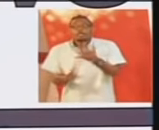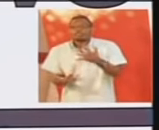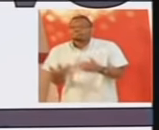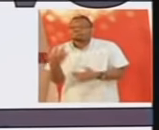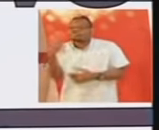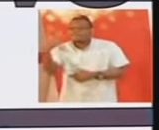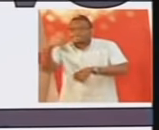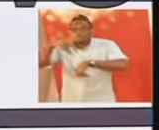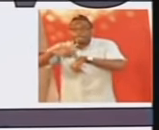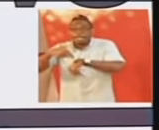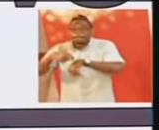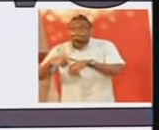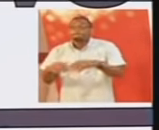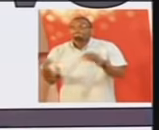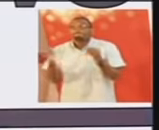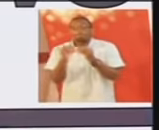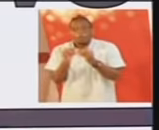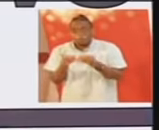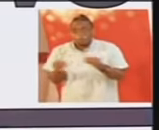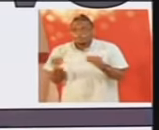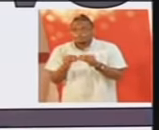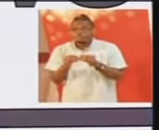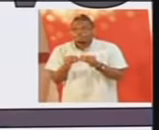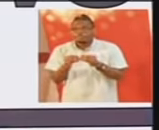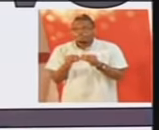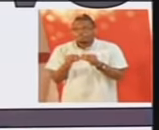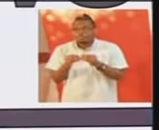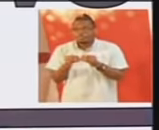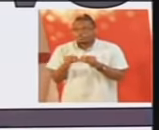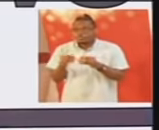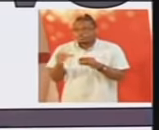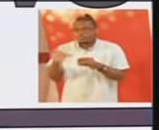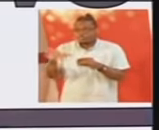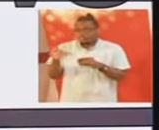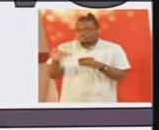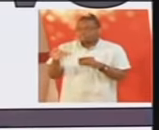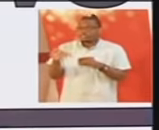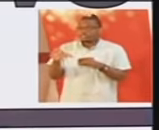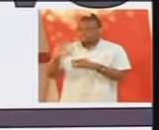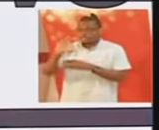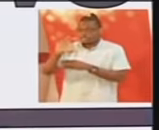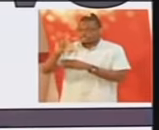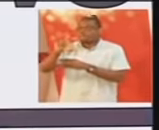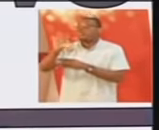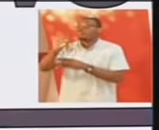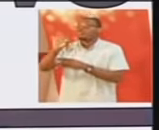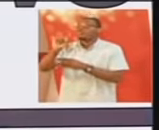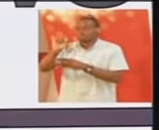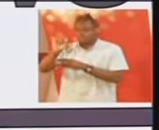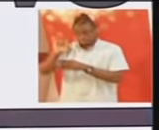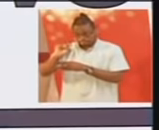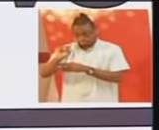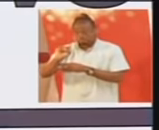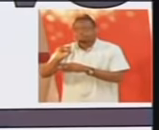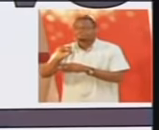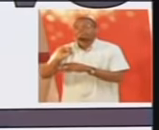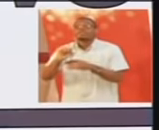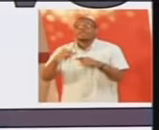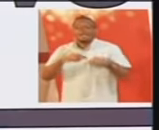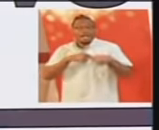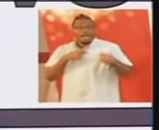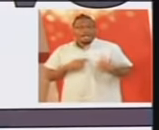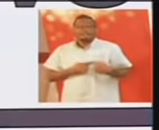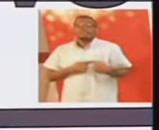times more likely to clot. It will clot in your heart and give you a heart attack. It will clot in your